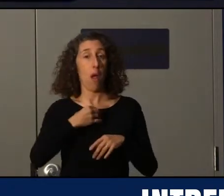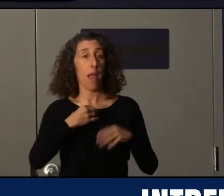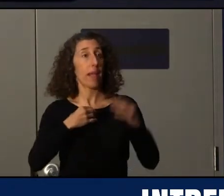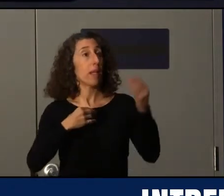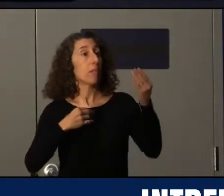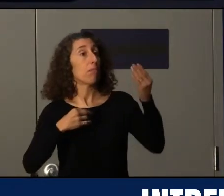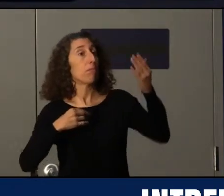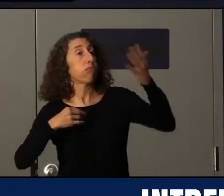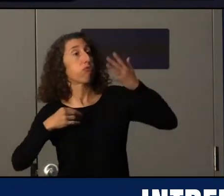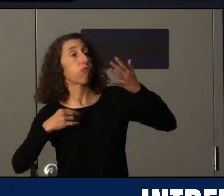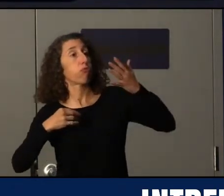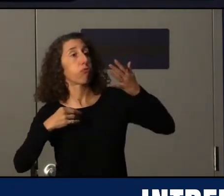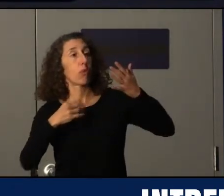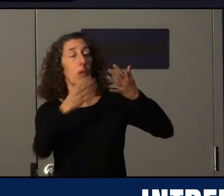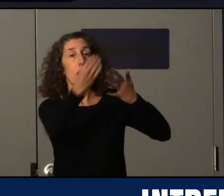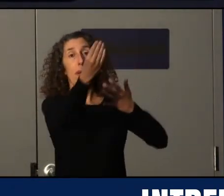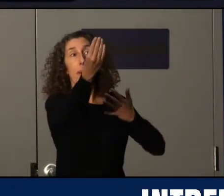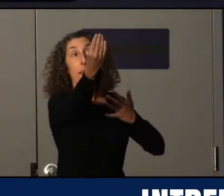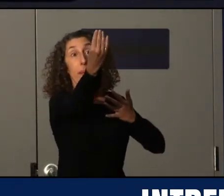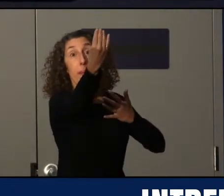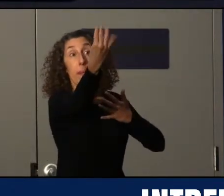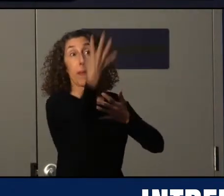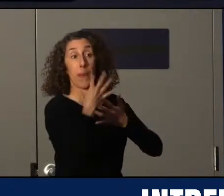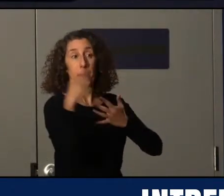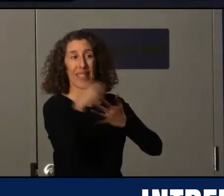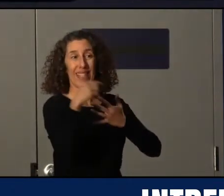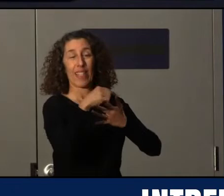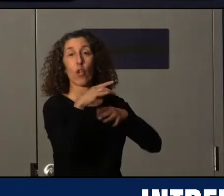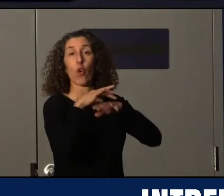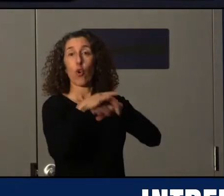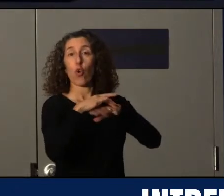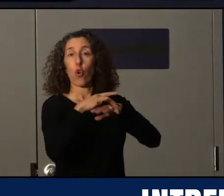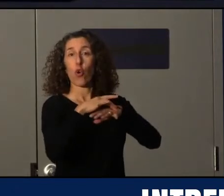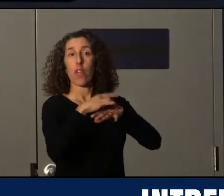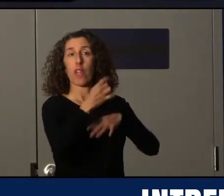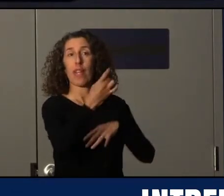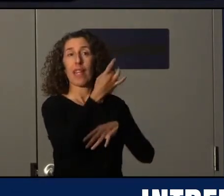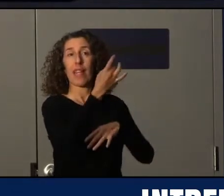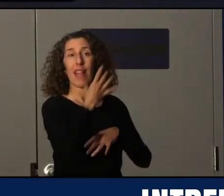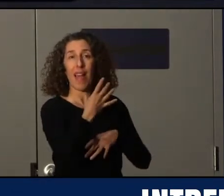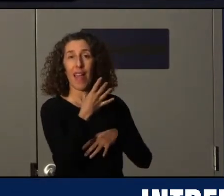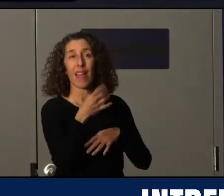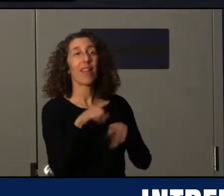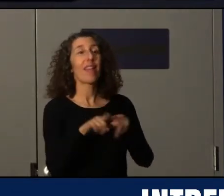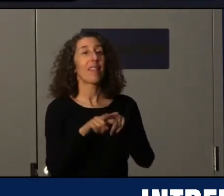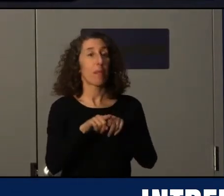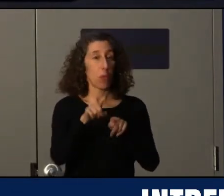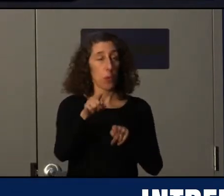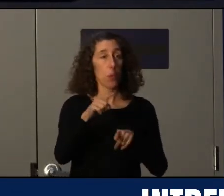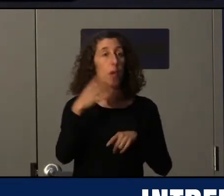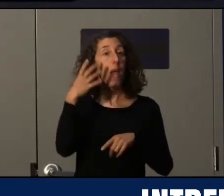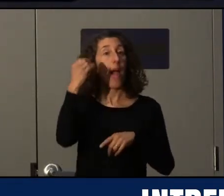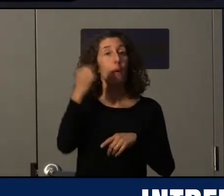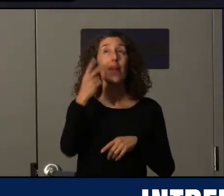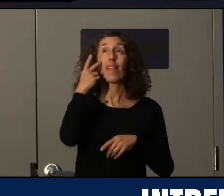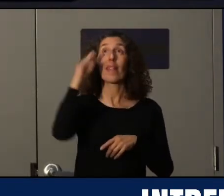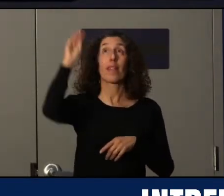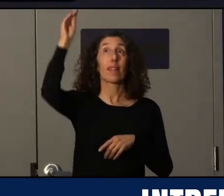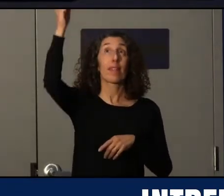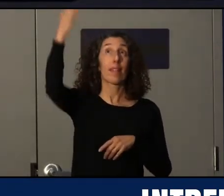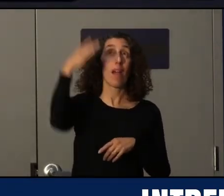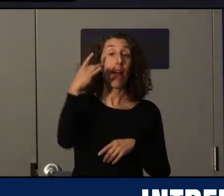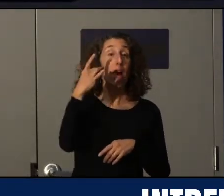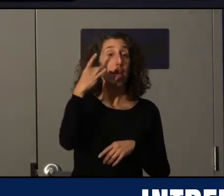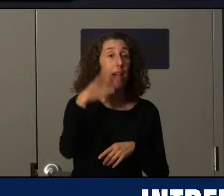that's reflecting back. Think about moonlight and the way moonlight makes you feel when you walk outside, and then you imagine right here, that is all Earth